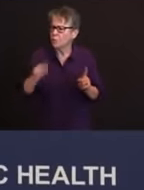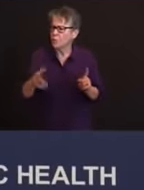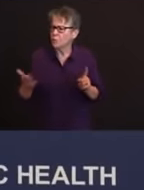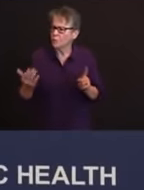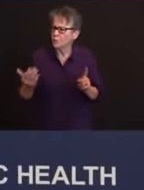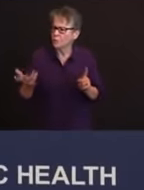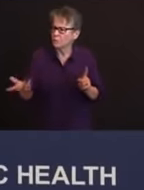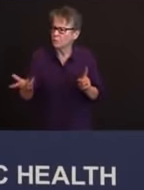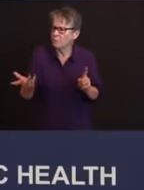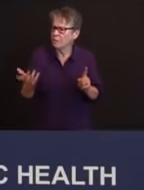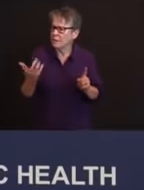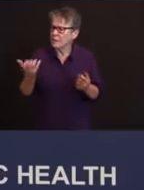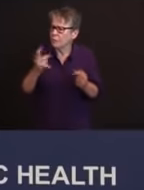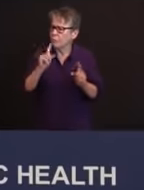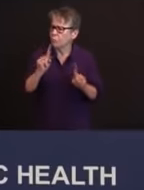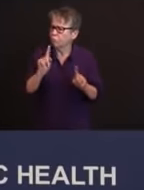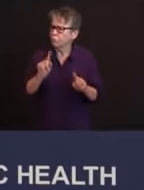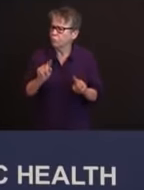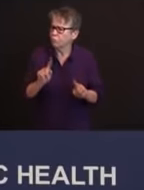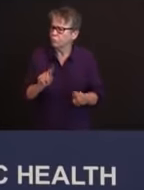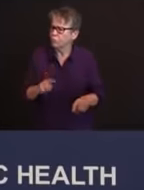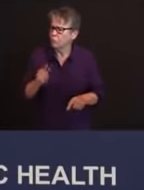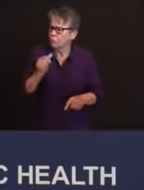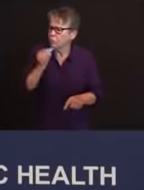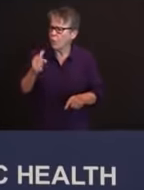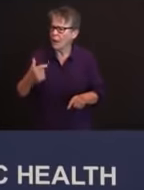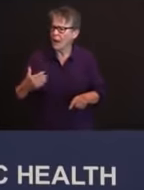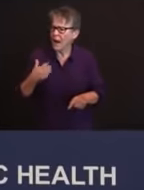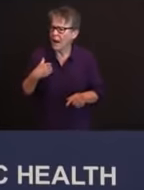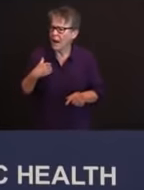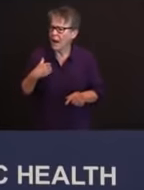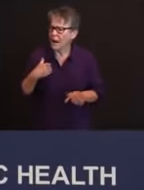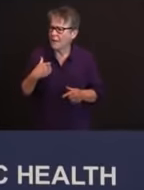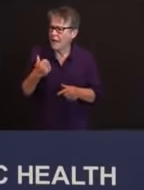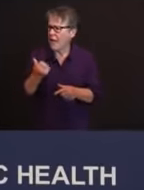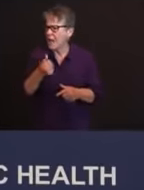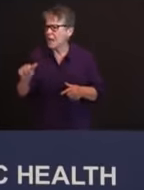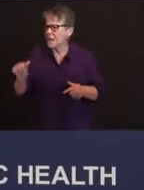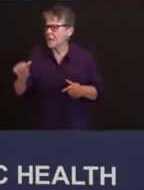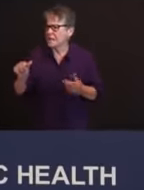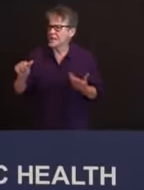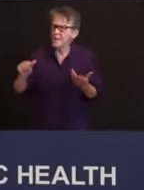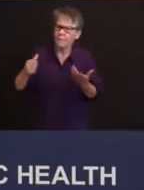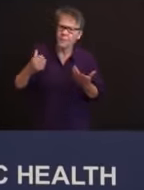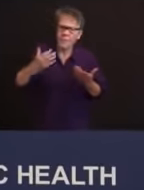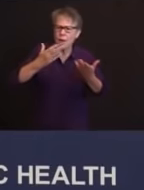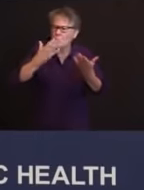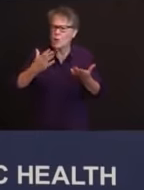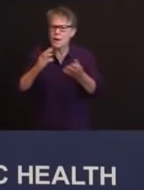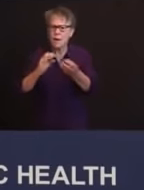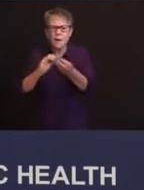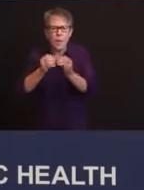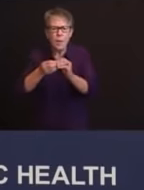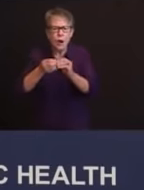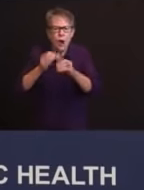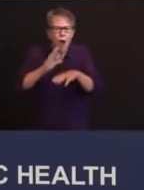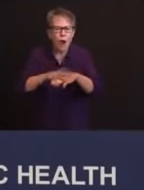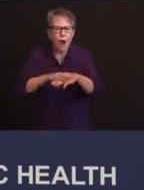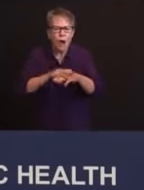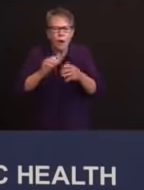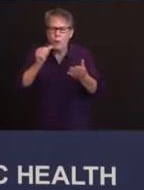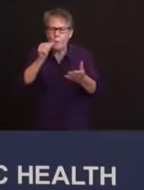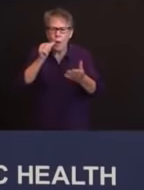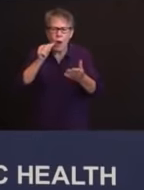gotten so far that you don't actually have hard data on outbreaks linked to bars or restaurants. Correct me if I'm wrong, or even better, provide a little bit more detail,